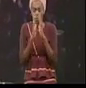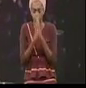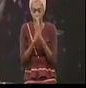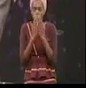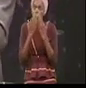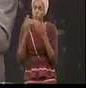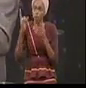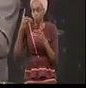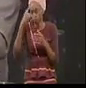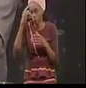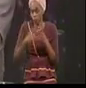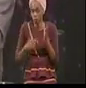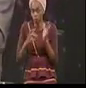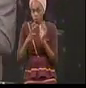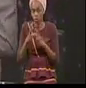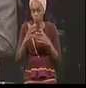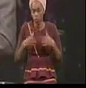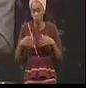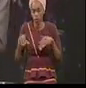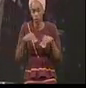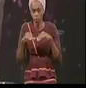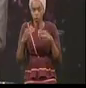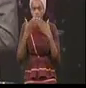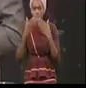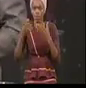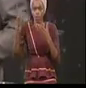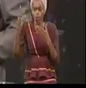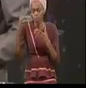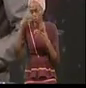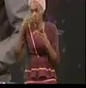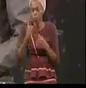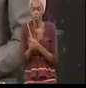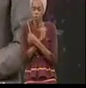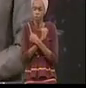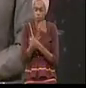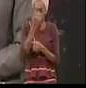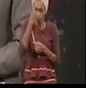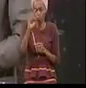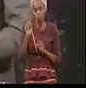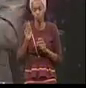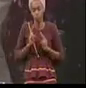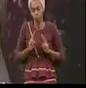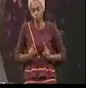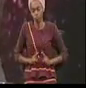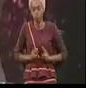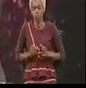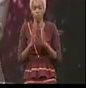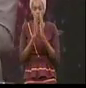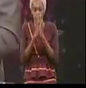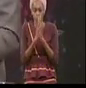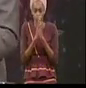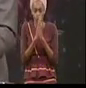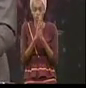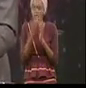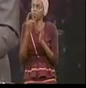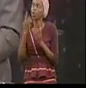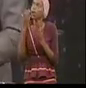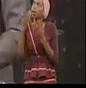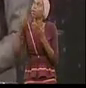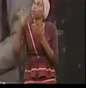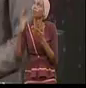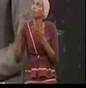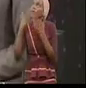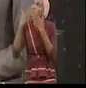done. Appreciate God because of his love for humanity. Open your mouth and say, God, thank you because you have done it all